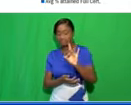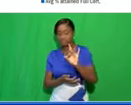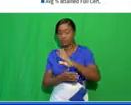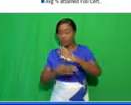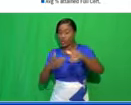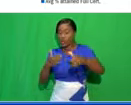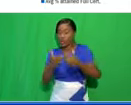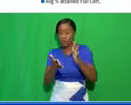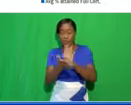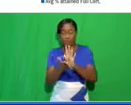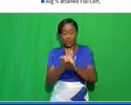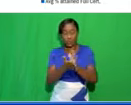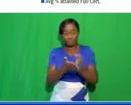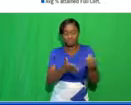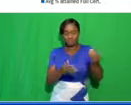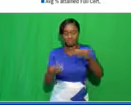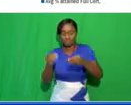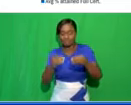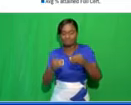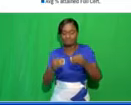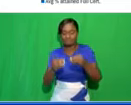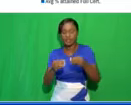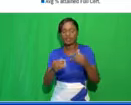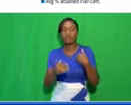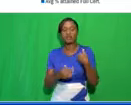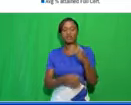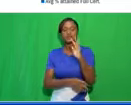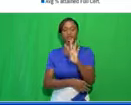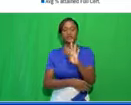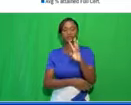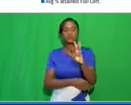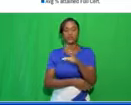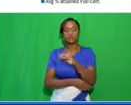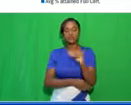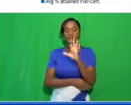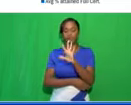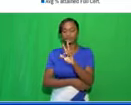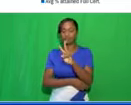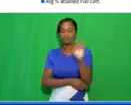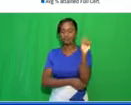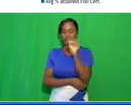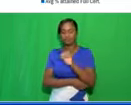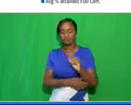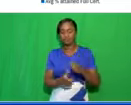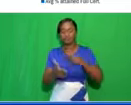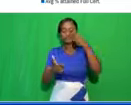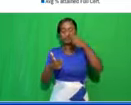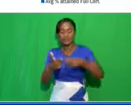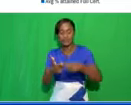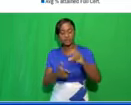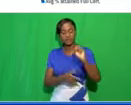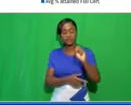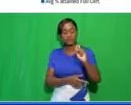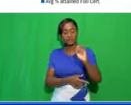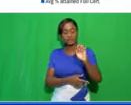we aggregate it, you're looking at 46 and 52%. And then the SEM schools and